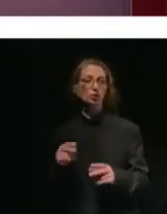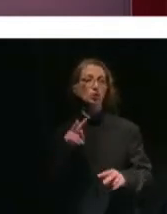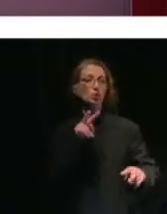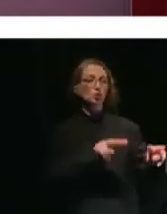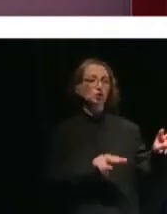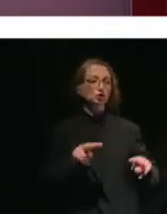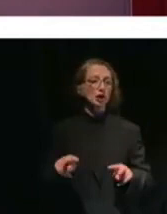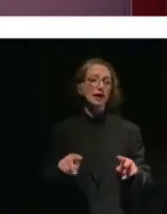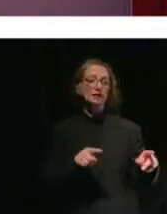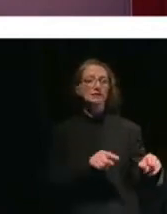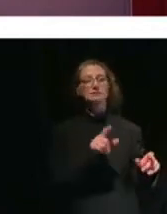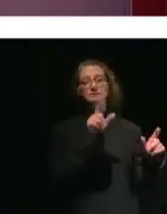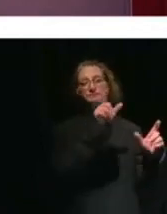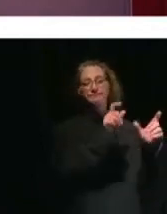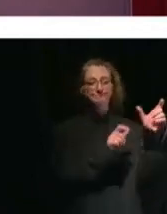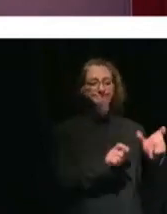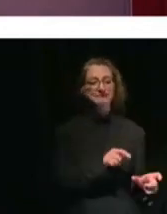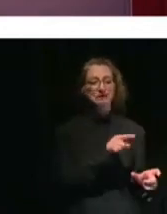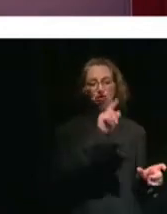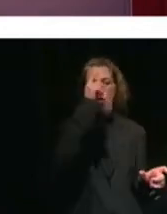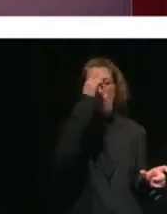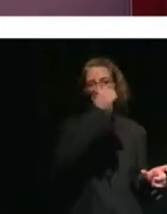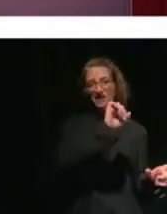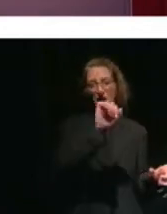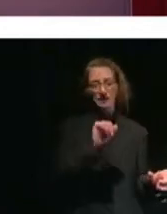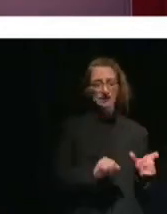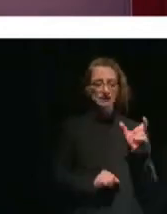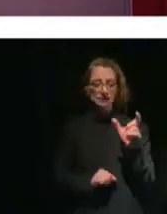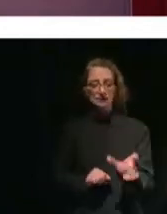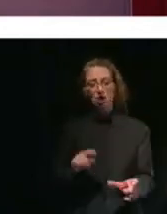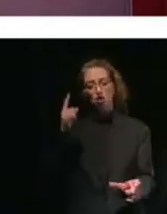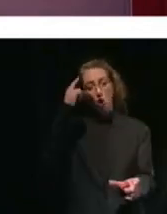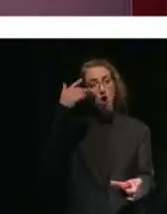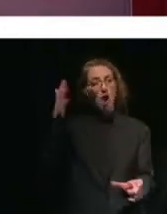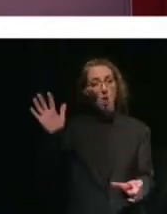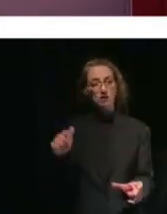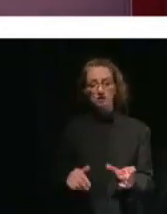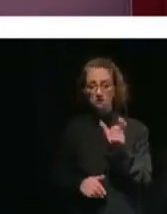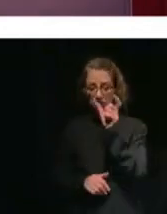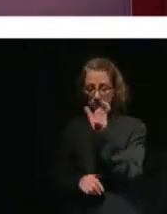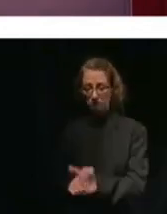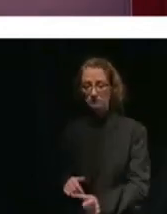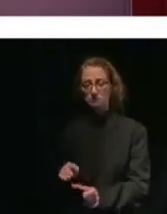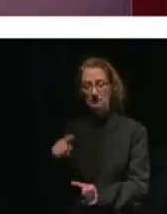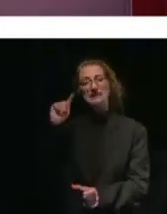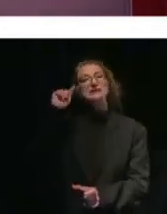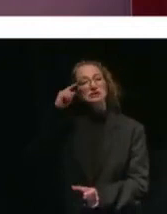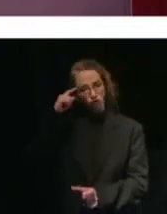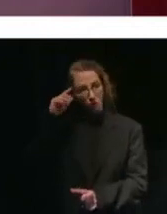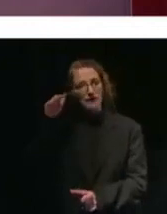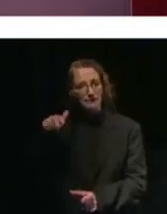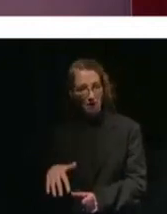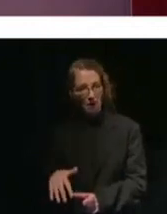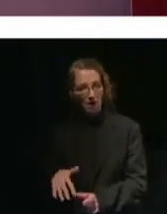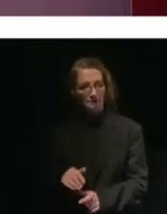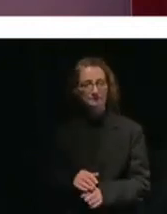Some have no worries, some are careless, and some